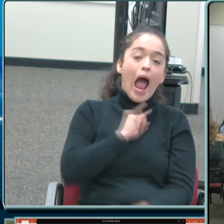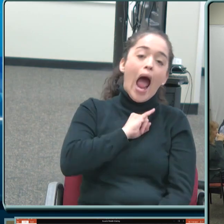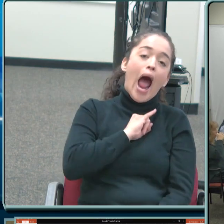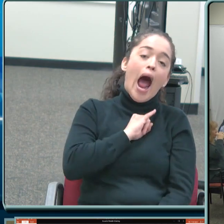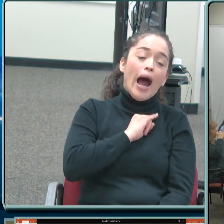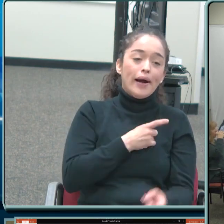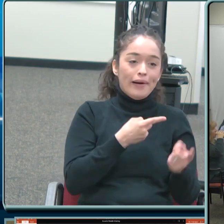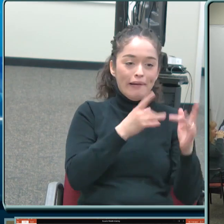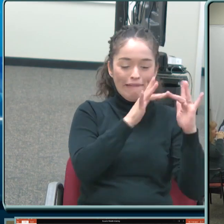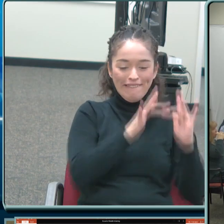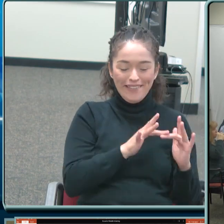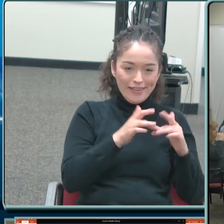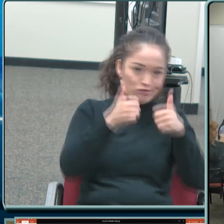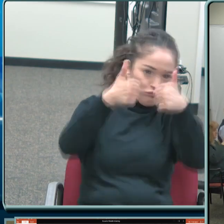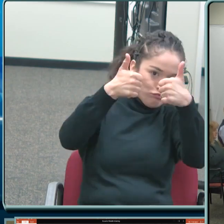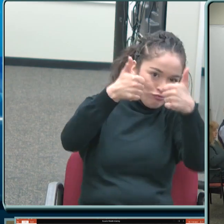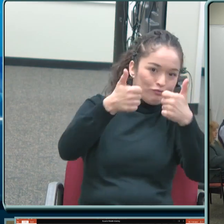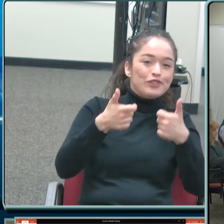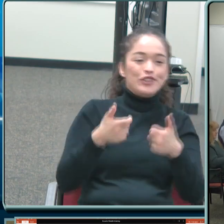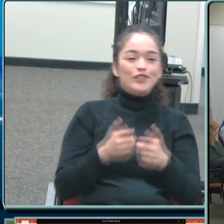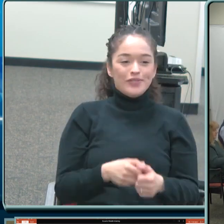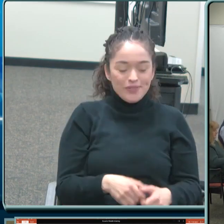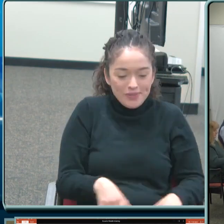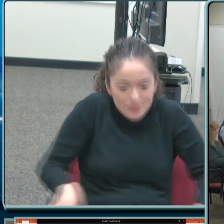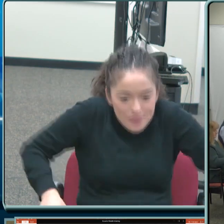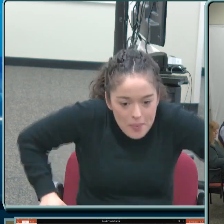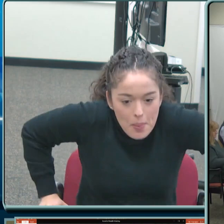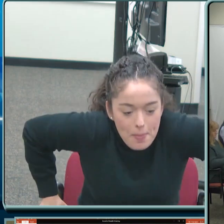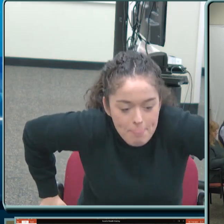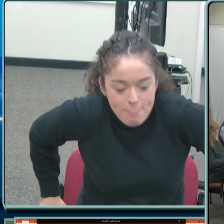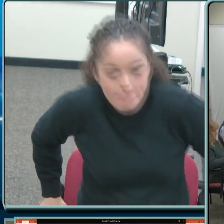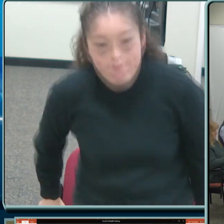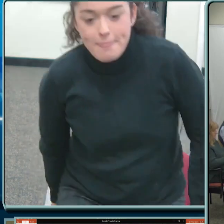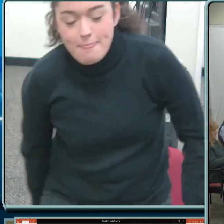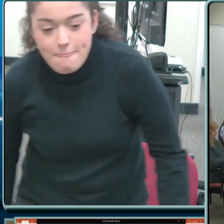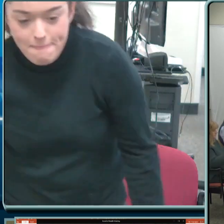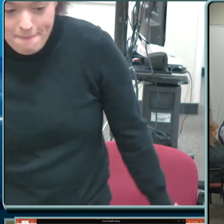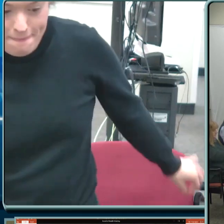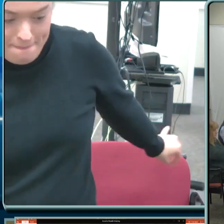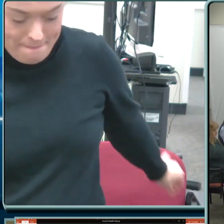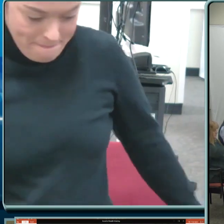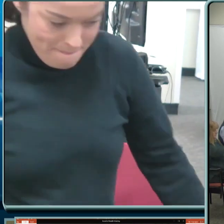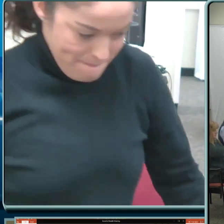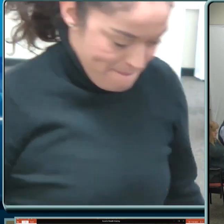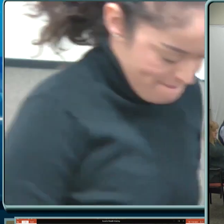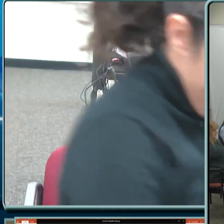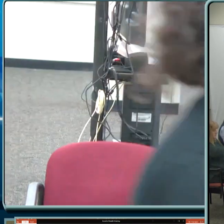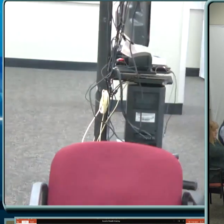Got a thumbs up from General. And any opposed?